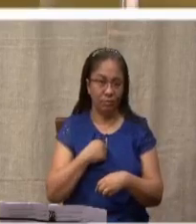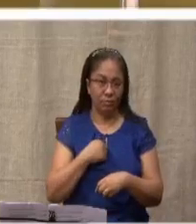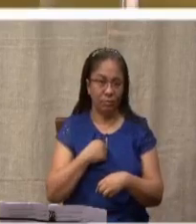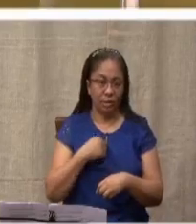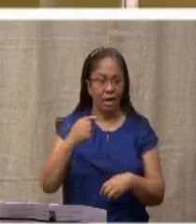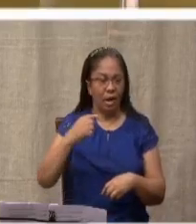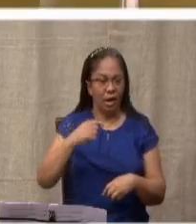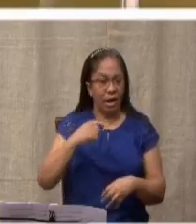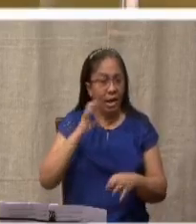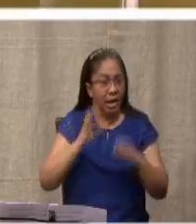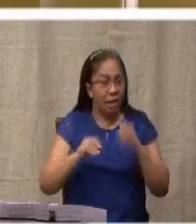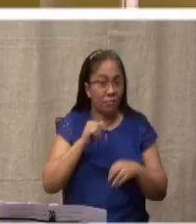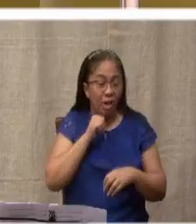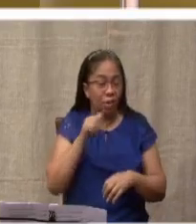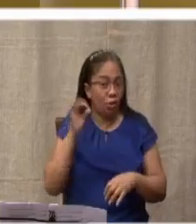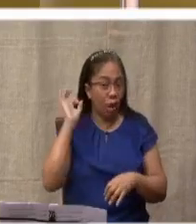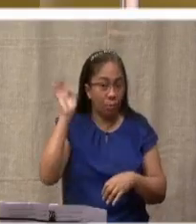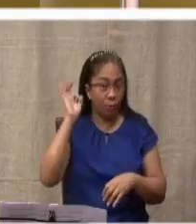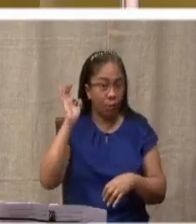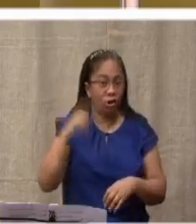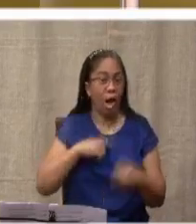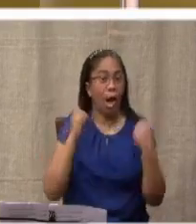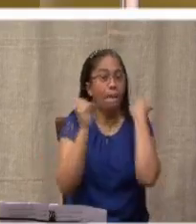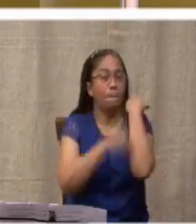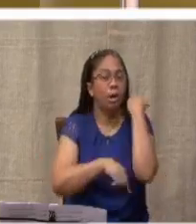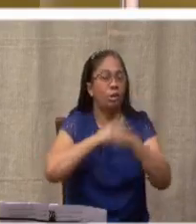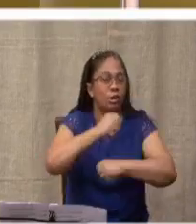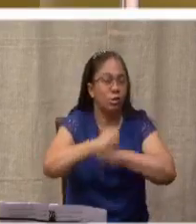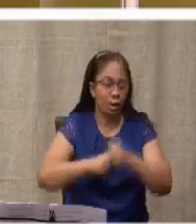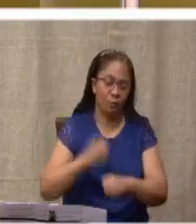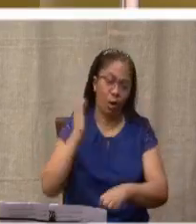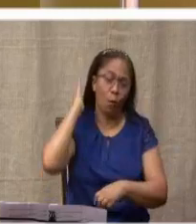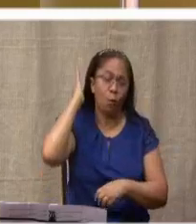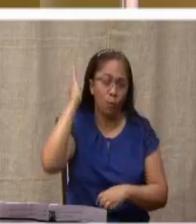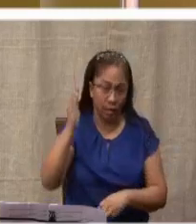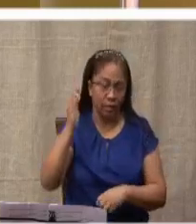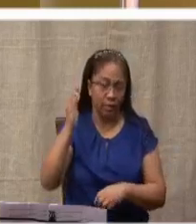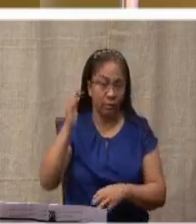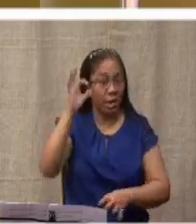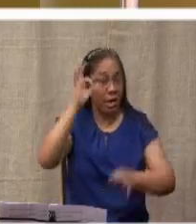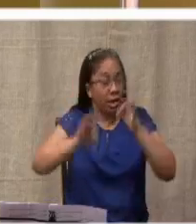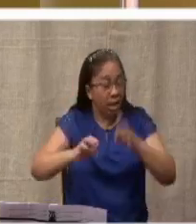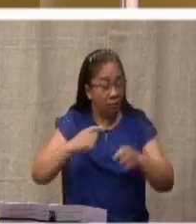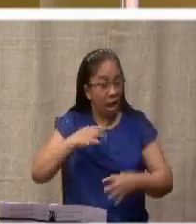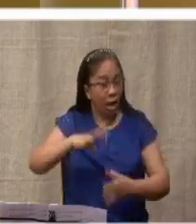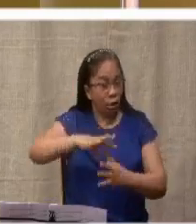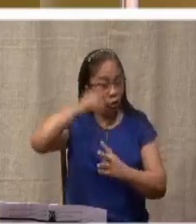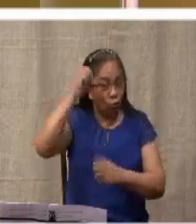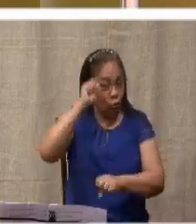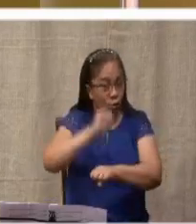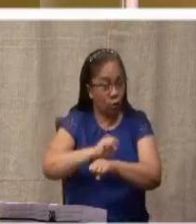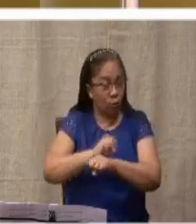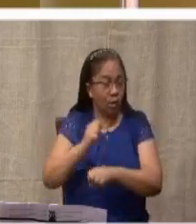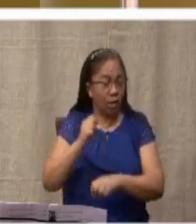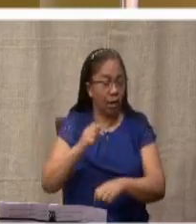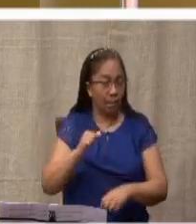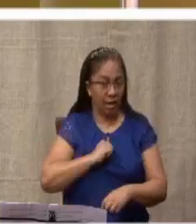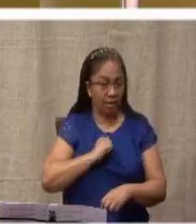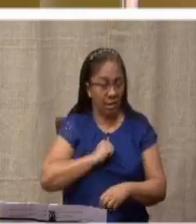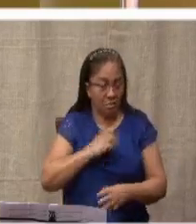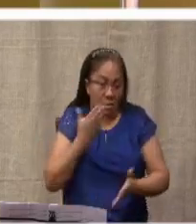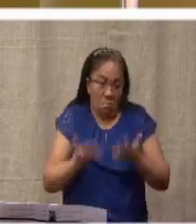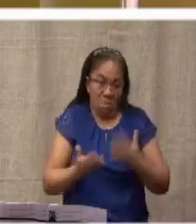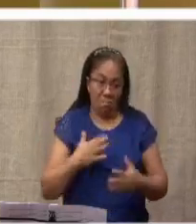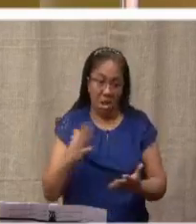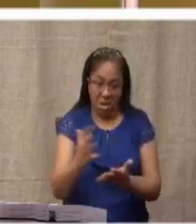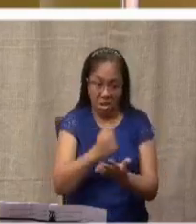should be punished if i did not preach it if i had chosen this work myself i might have been paid